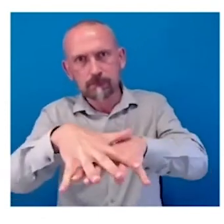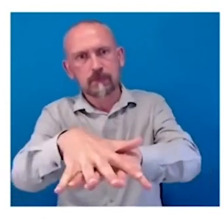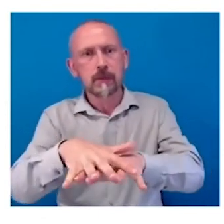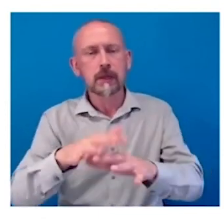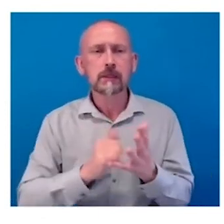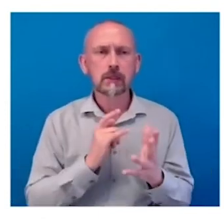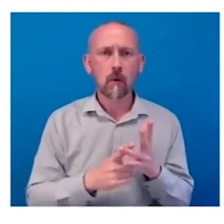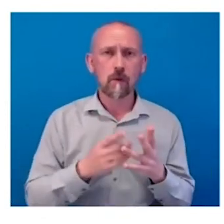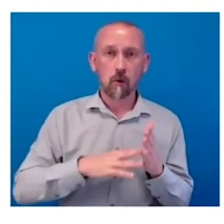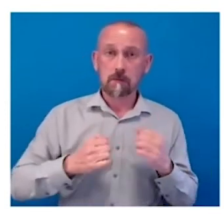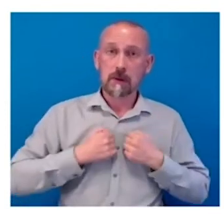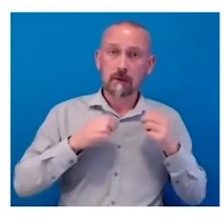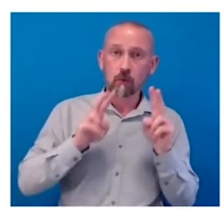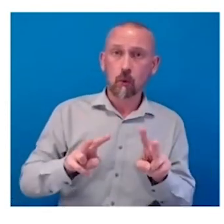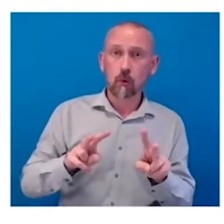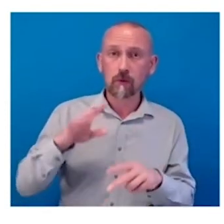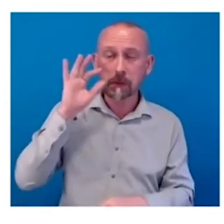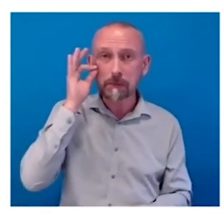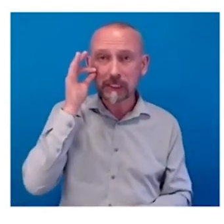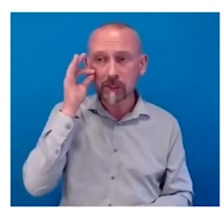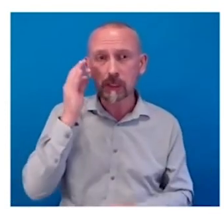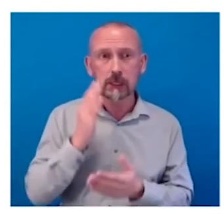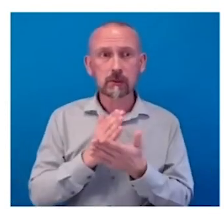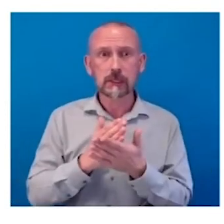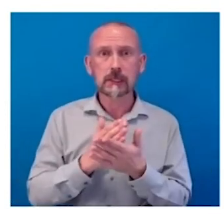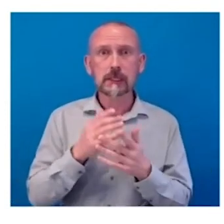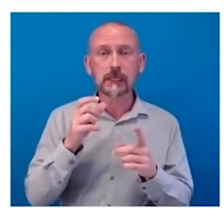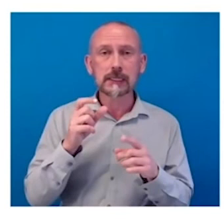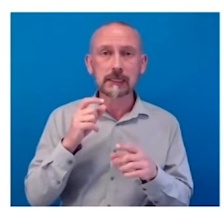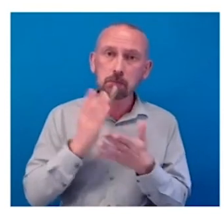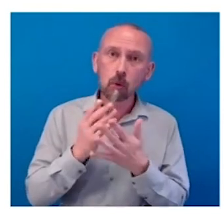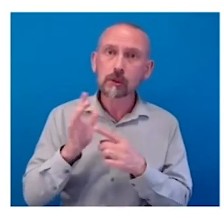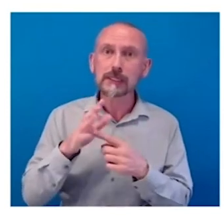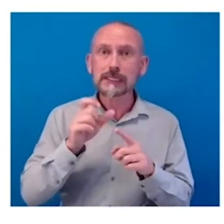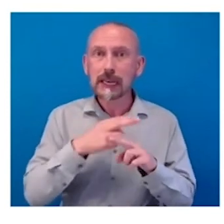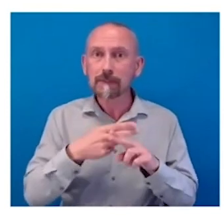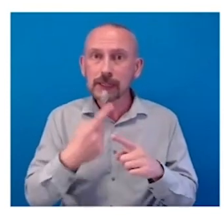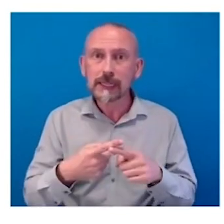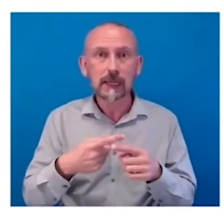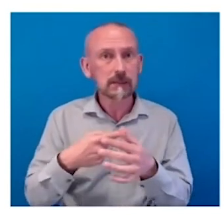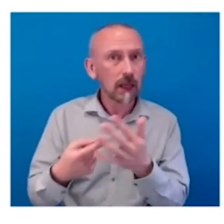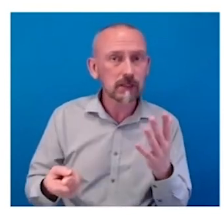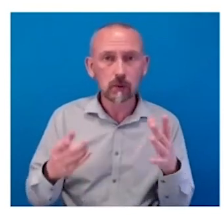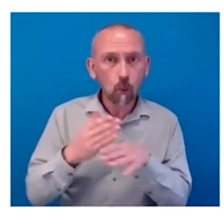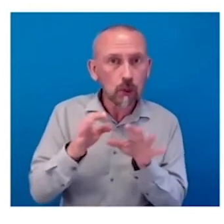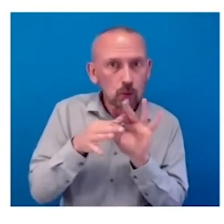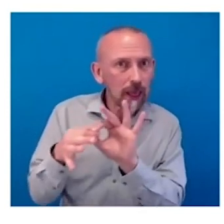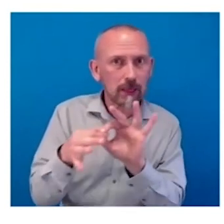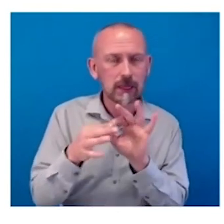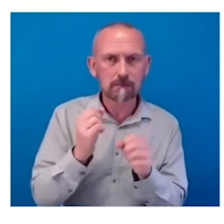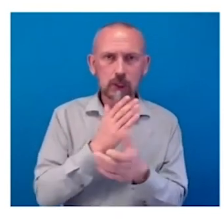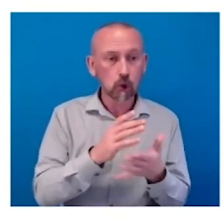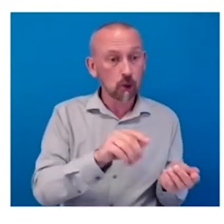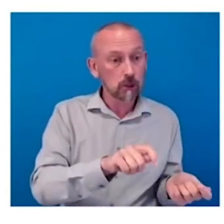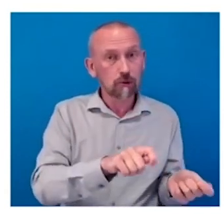commission, it's really key that PFE and DWP are working together to get that transition right and to ensure that we